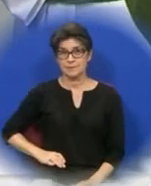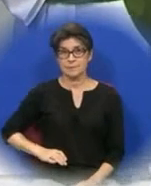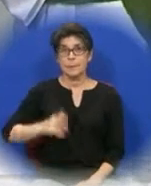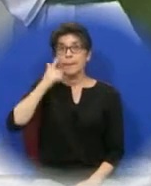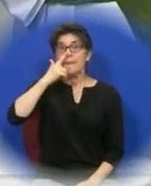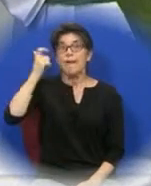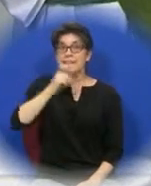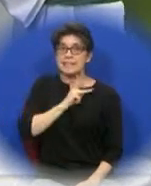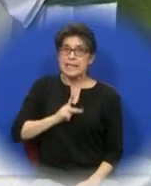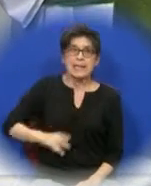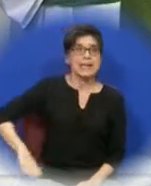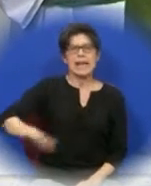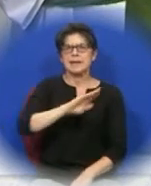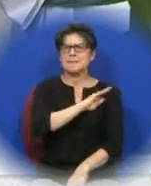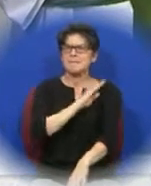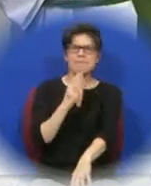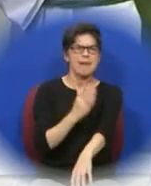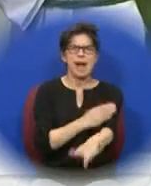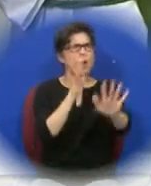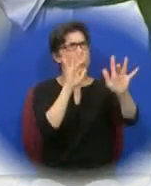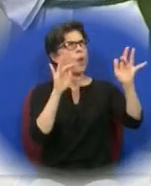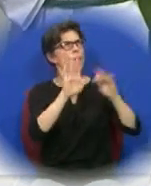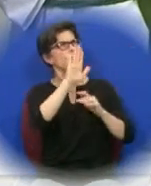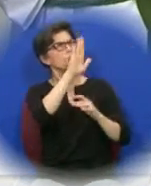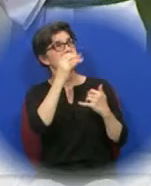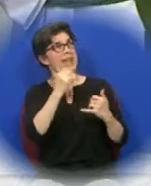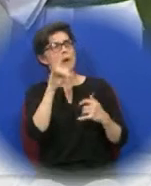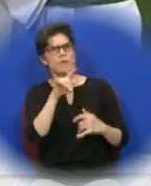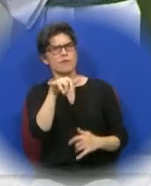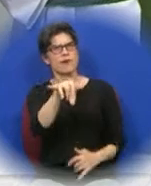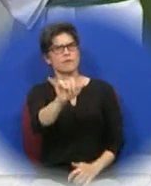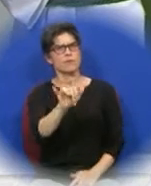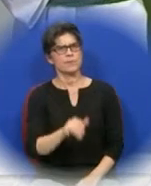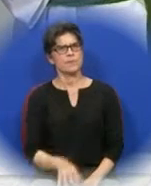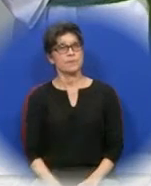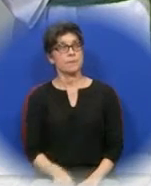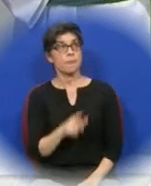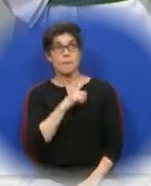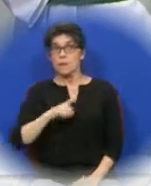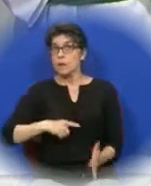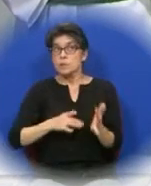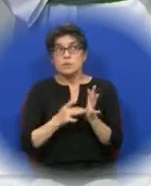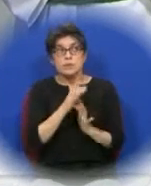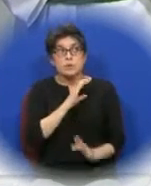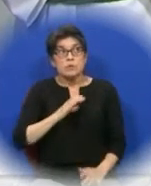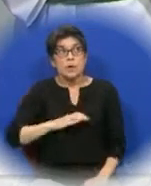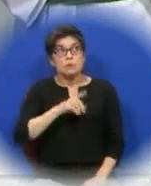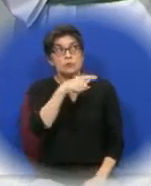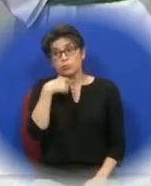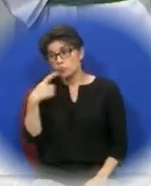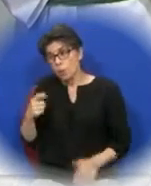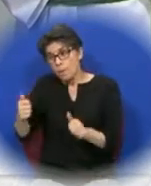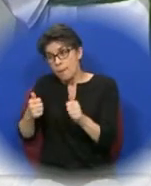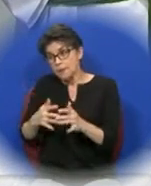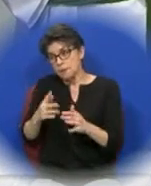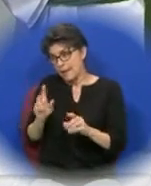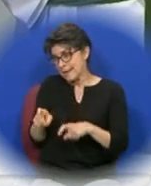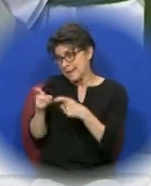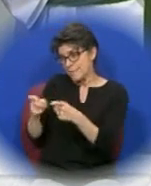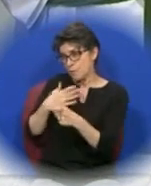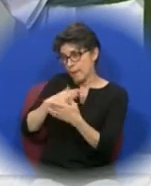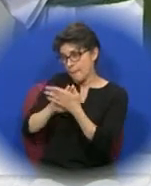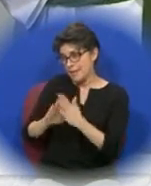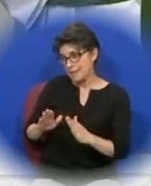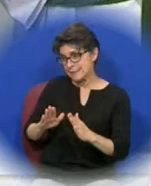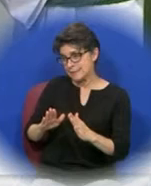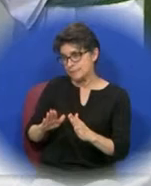For the kingdom, the power, and the glory are yours, now and forever. Lord Jesus Christ, who said to your apostles, "Peace I leave you, my peace